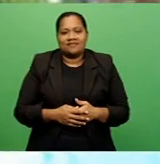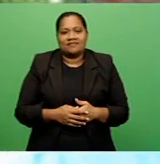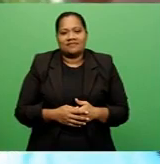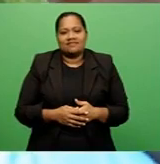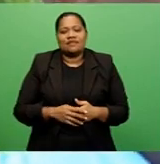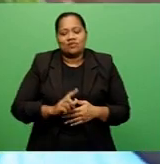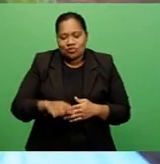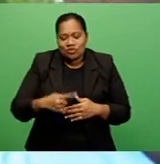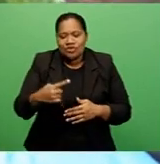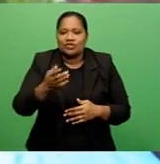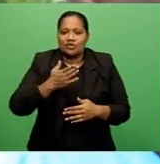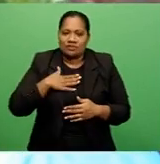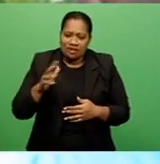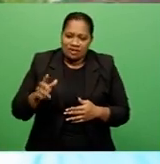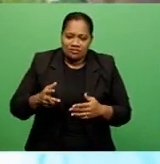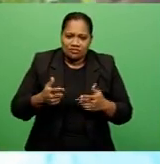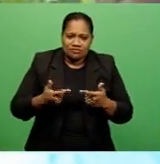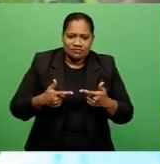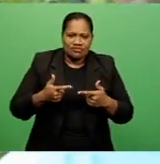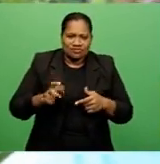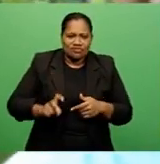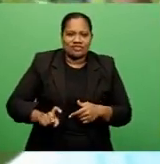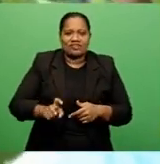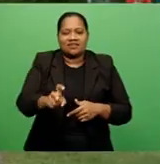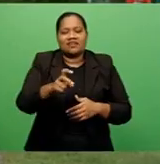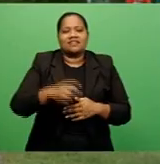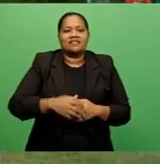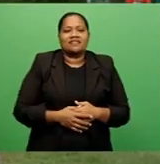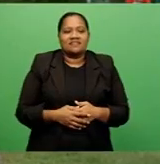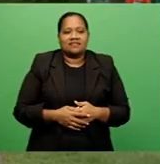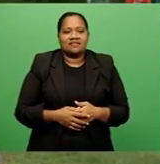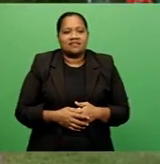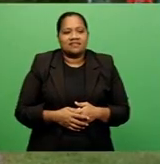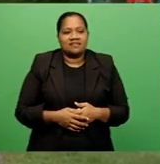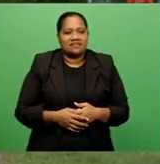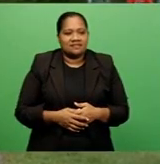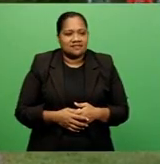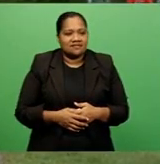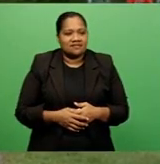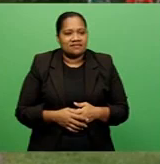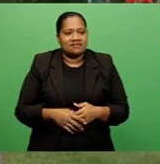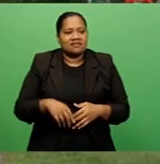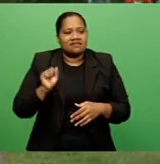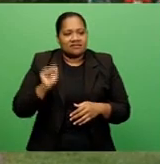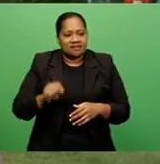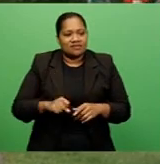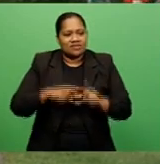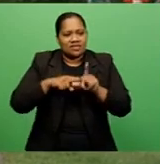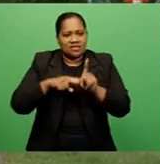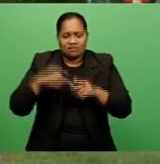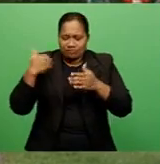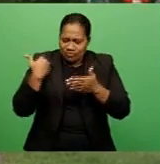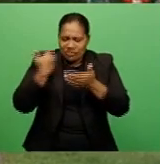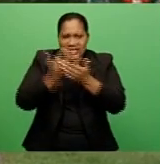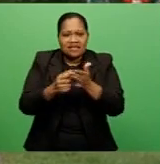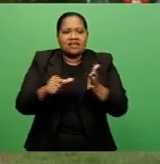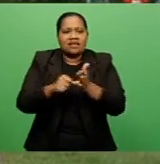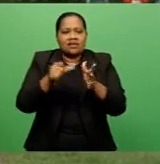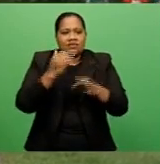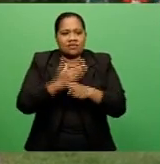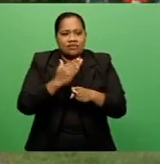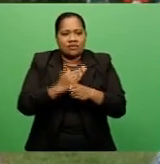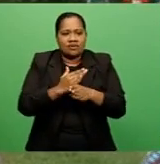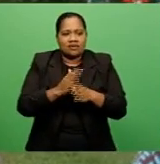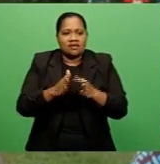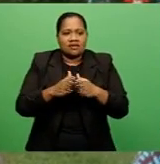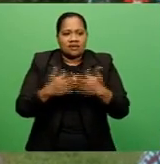my journey to achieve the best of my ability. A year's hard work has been paid off, and we are looking forward for a